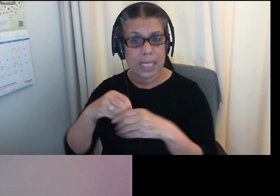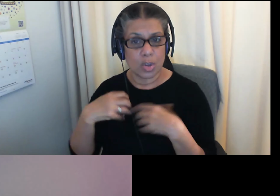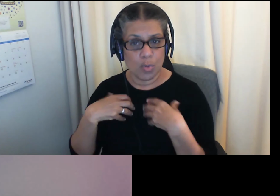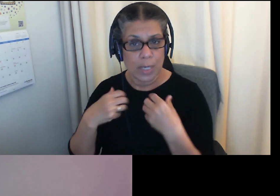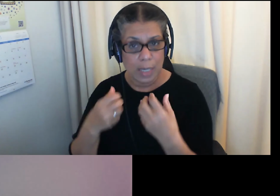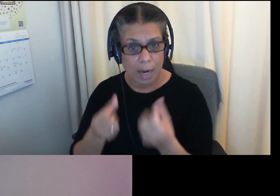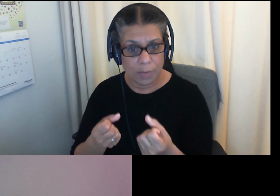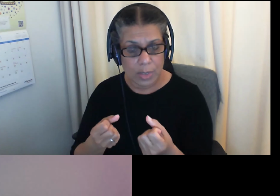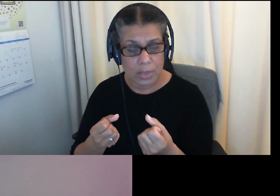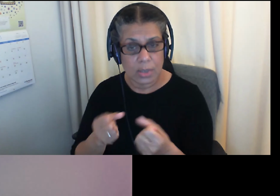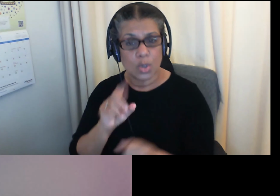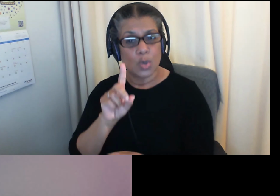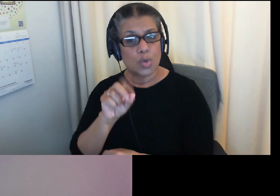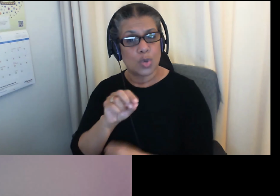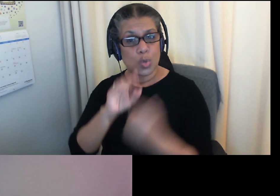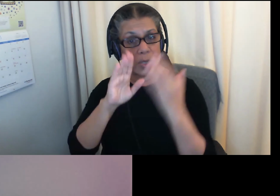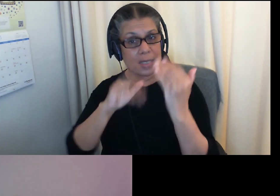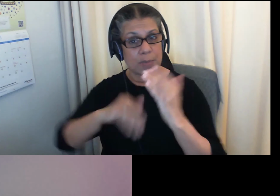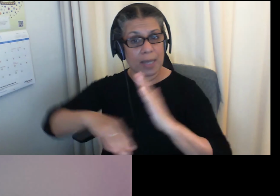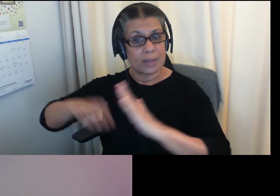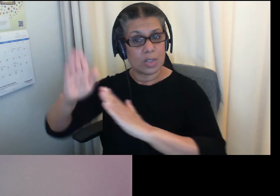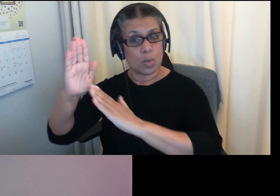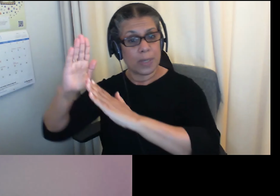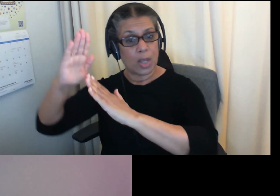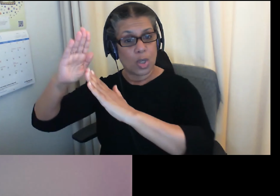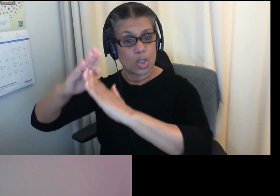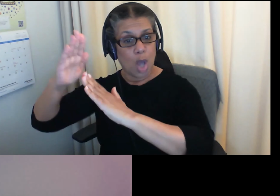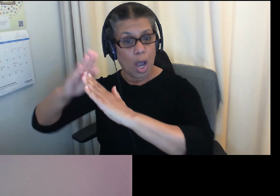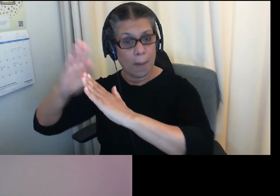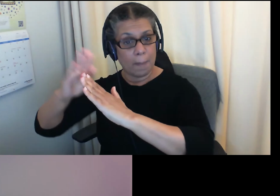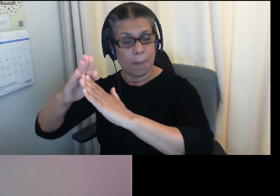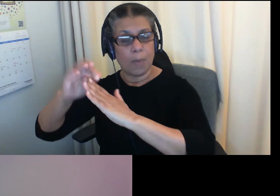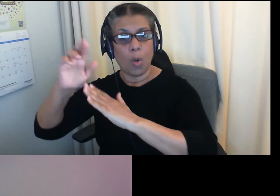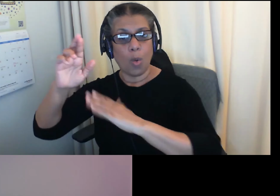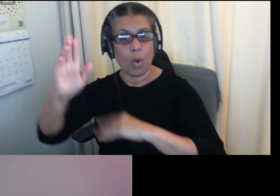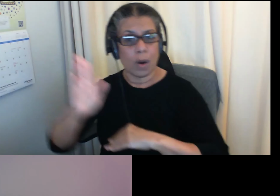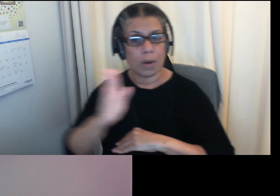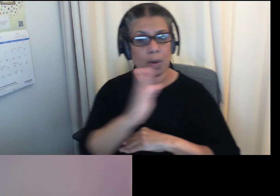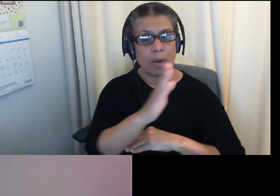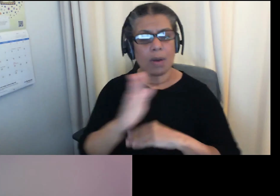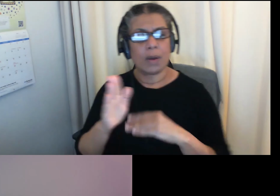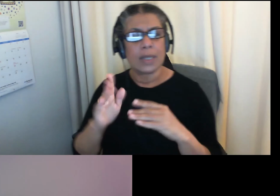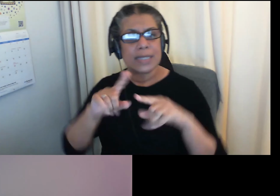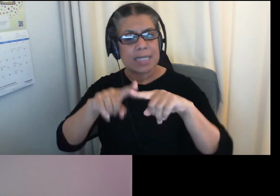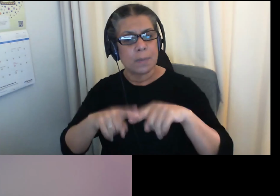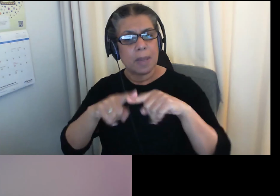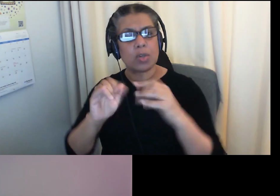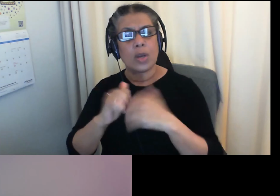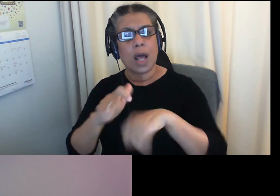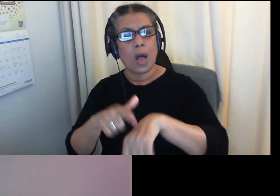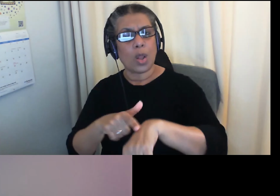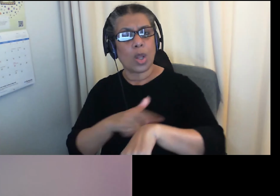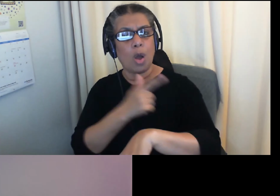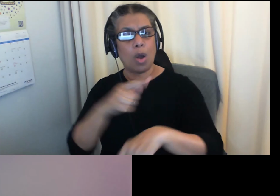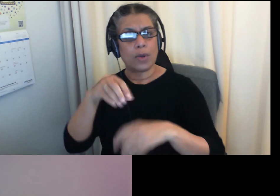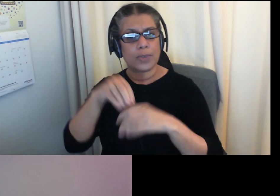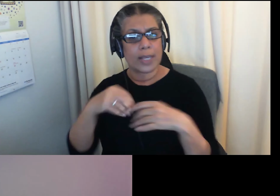be always scoring at the highest end? Did you look at that, like length of recovery and your score over time?